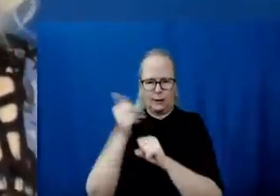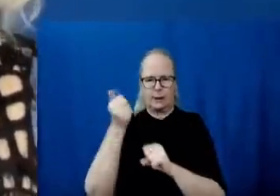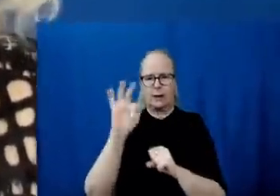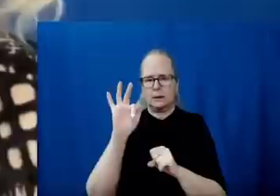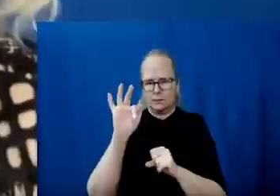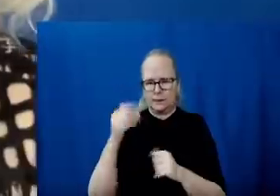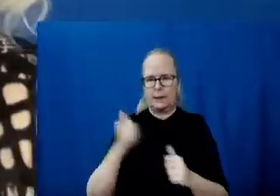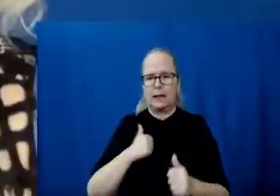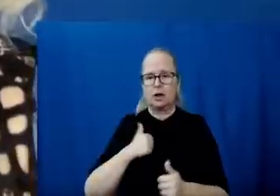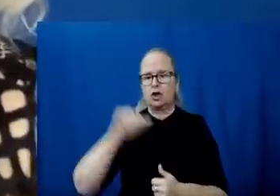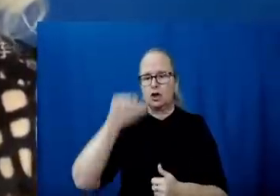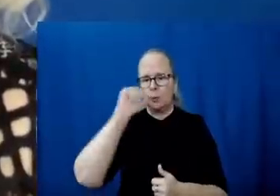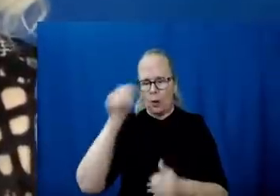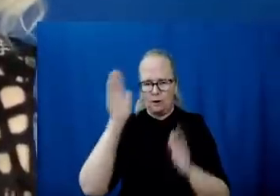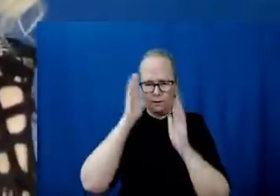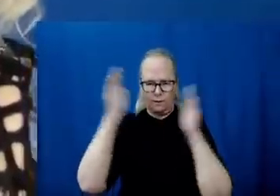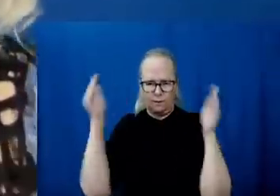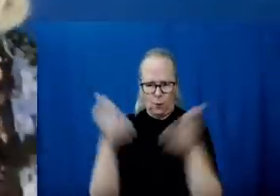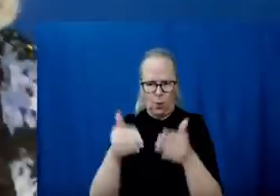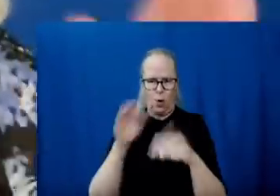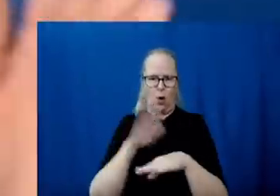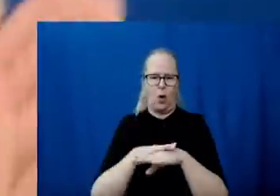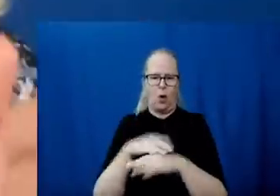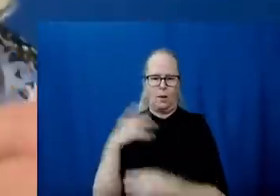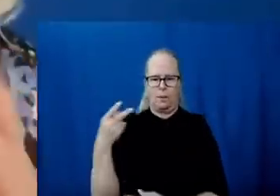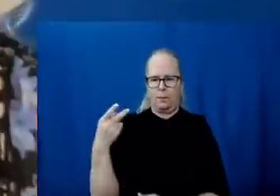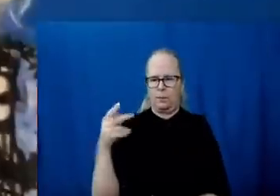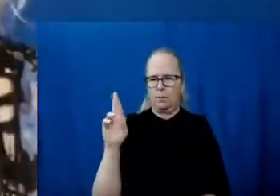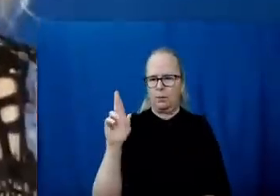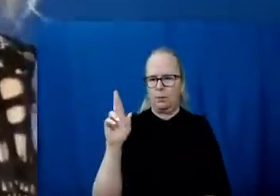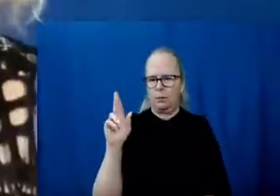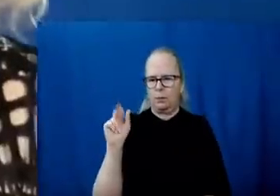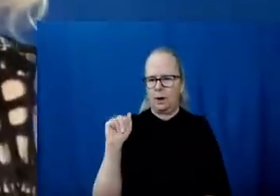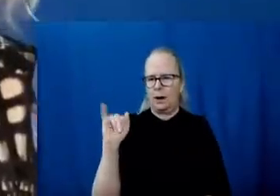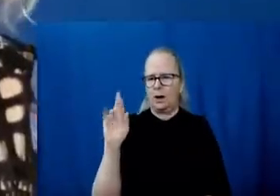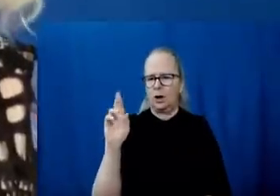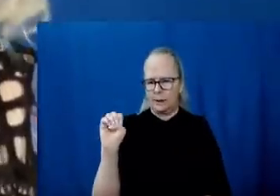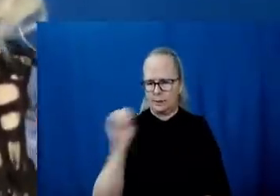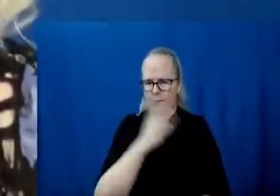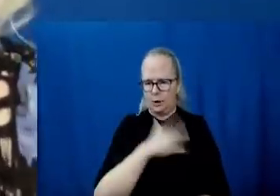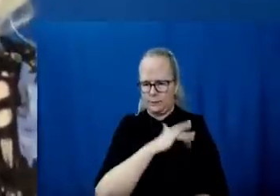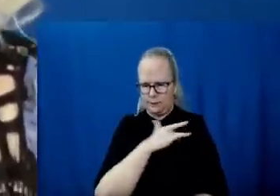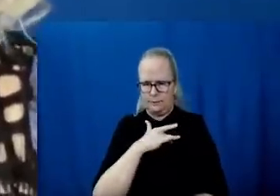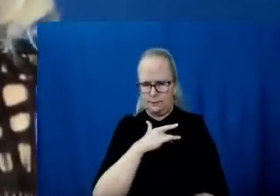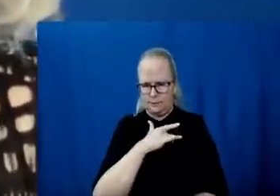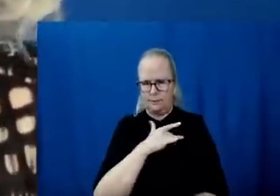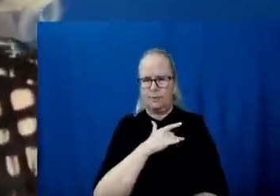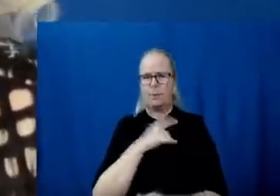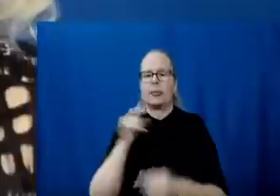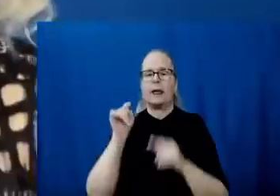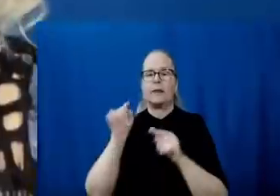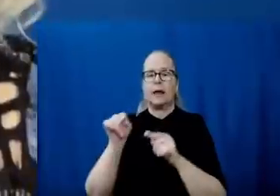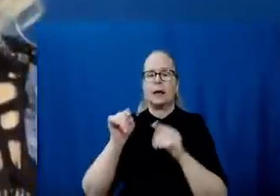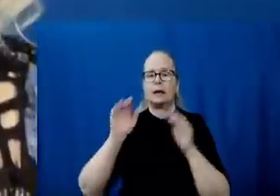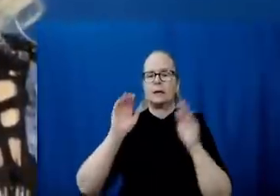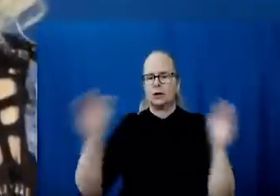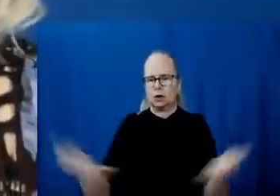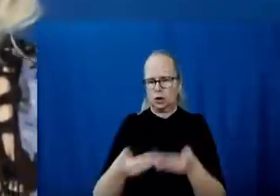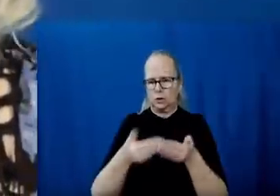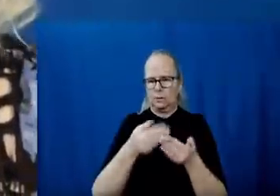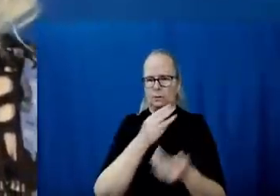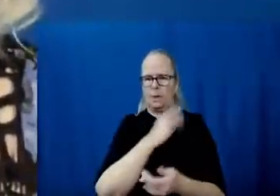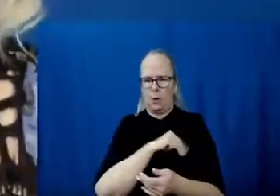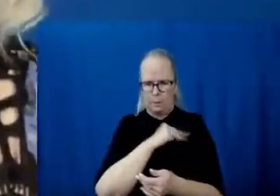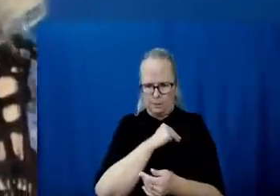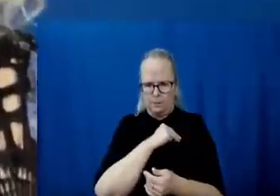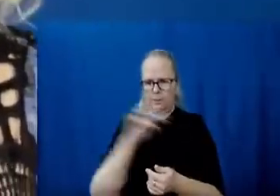country. Tomorrow's focus is going to be specifically geared towards the prairie provinces. We will have special guests from Manitoba